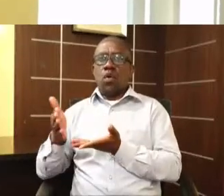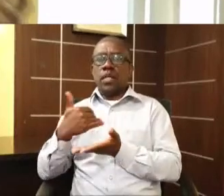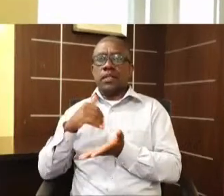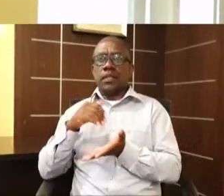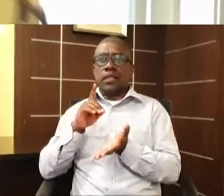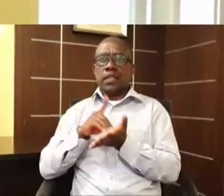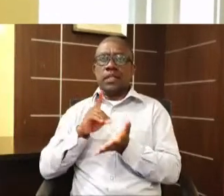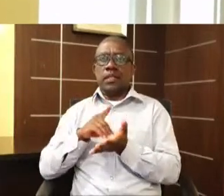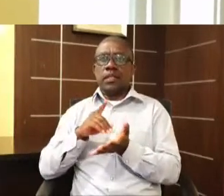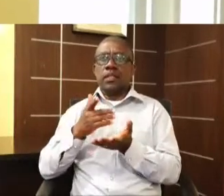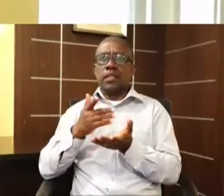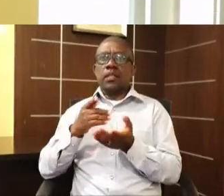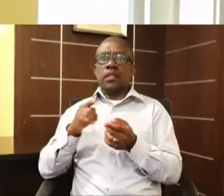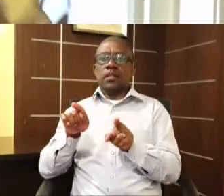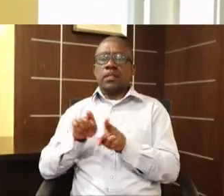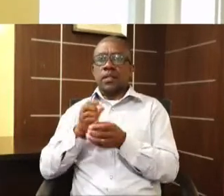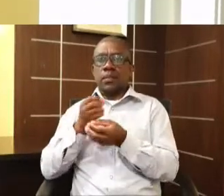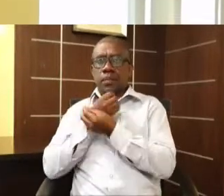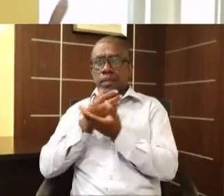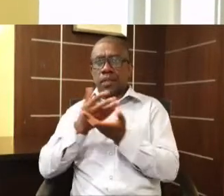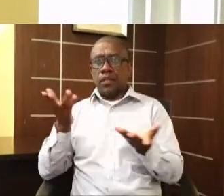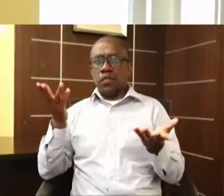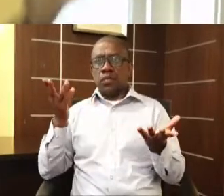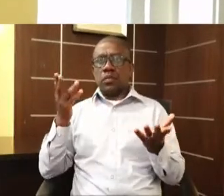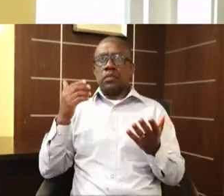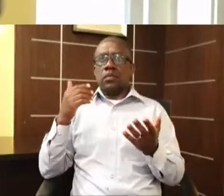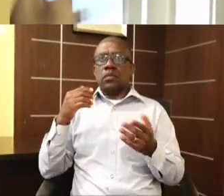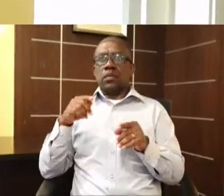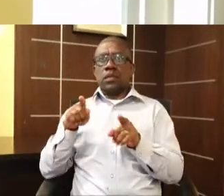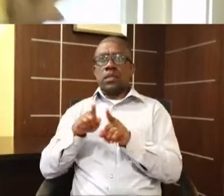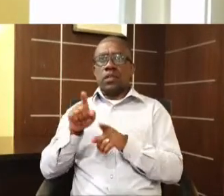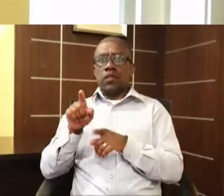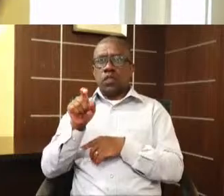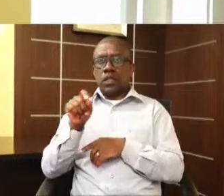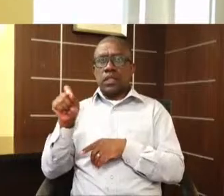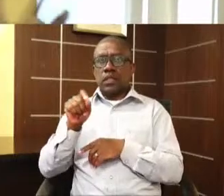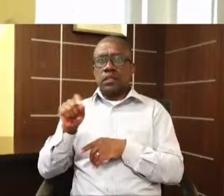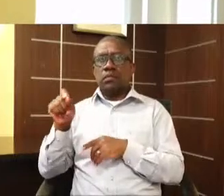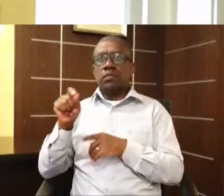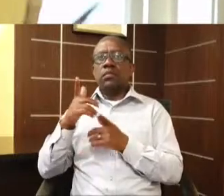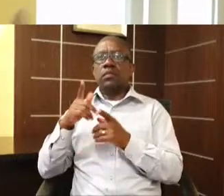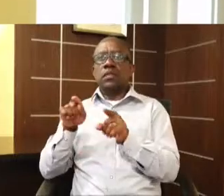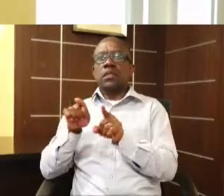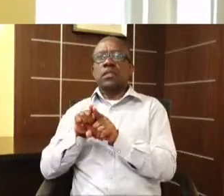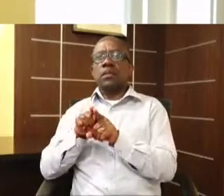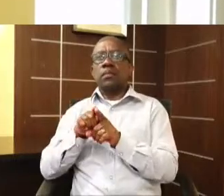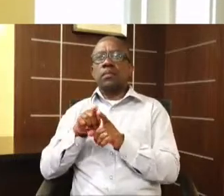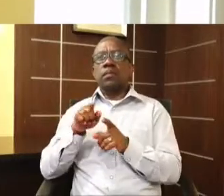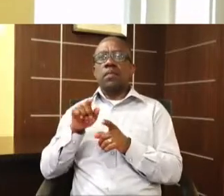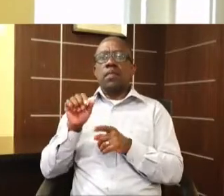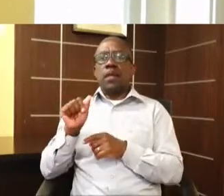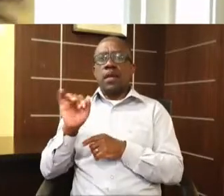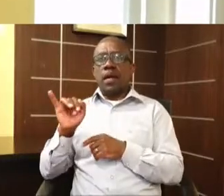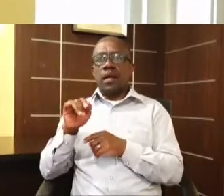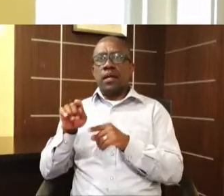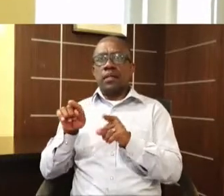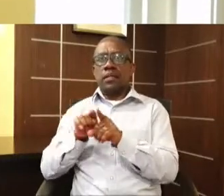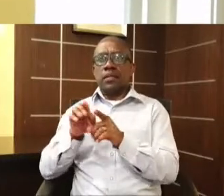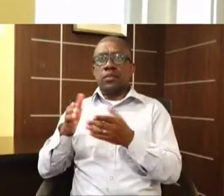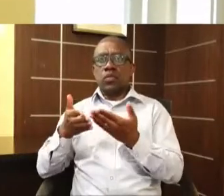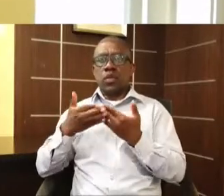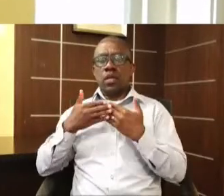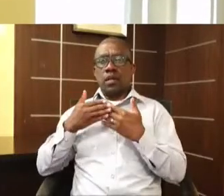we're collecting information for teaching the, you know, like programming the AI so that we do not